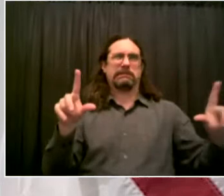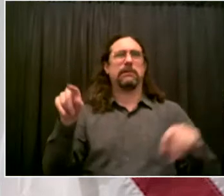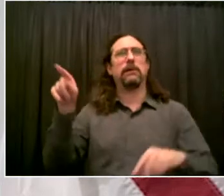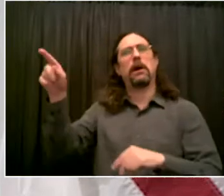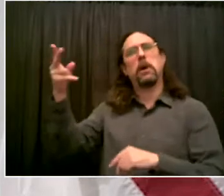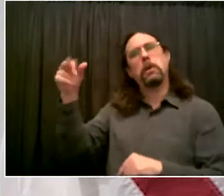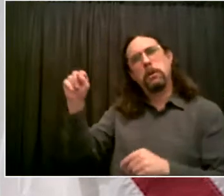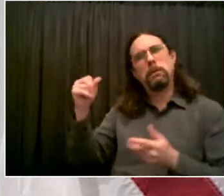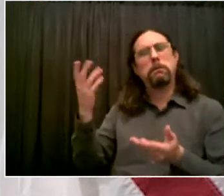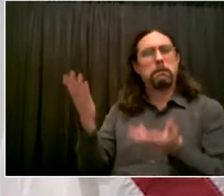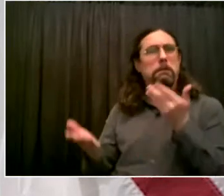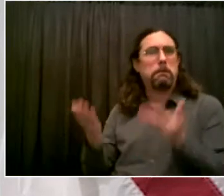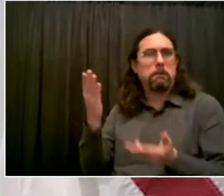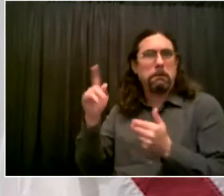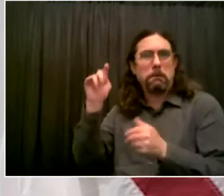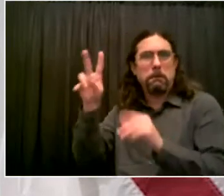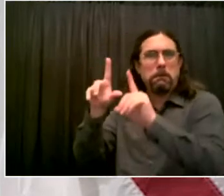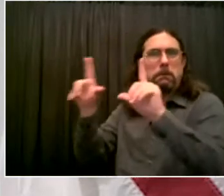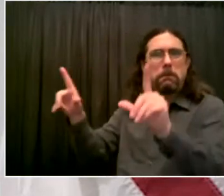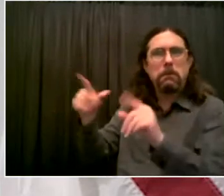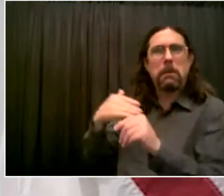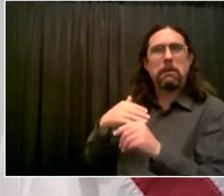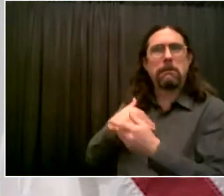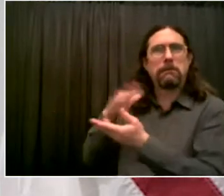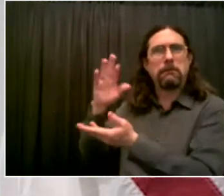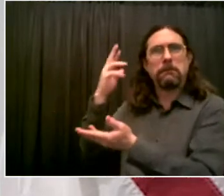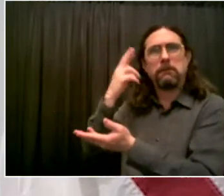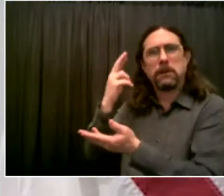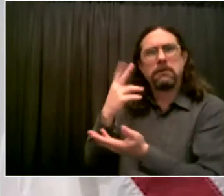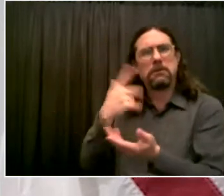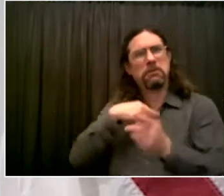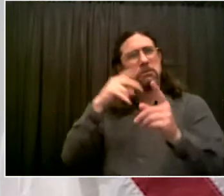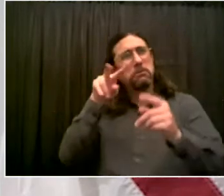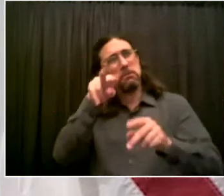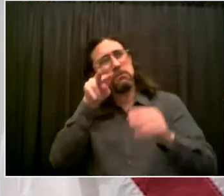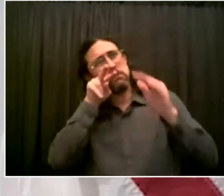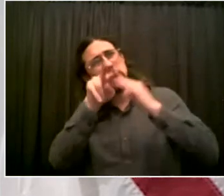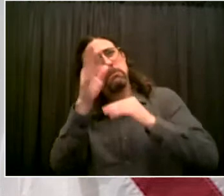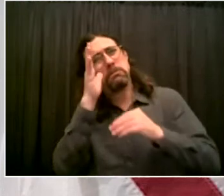us more options on how to get more kids back into school. Go ahead, Nolan.